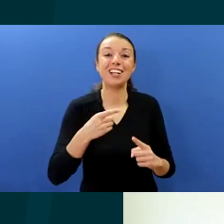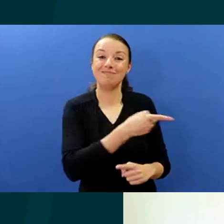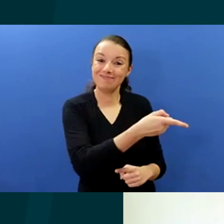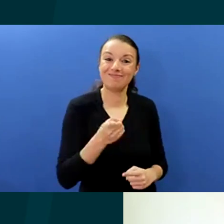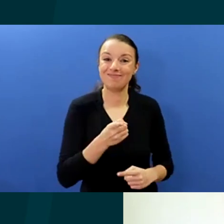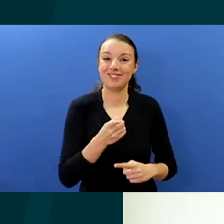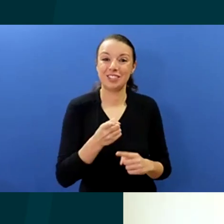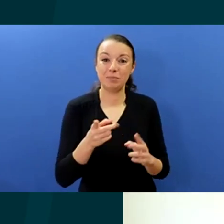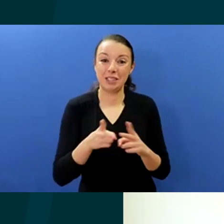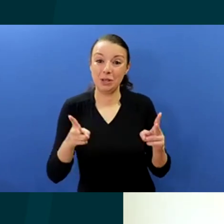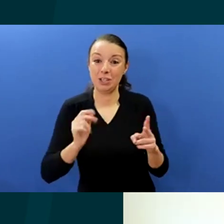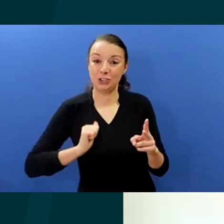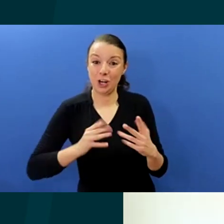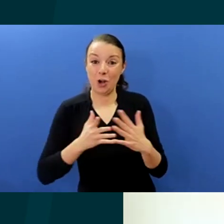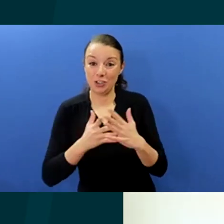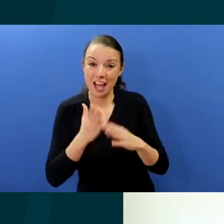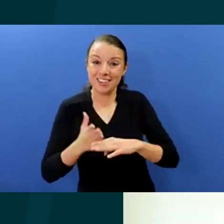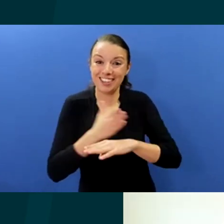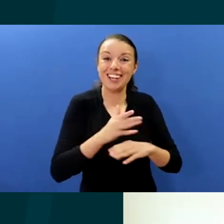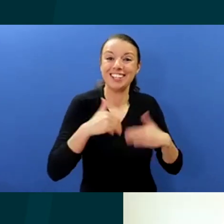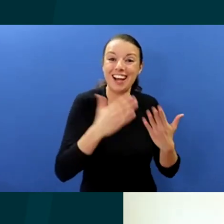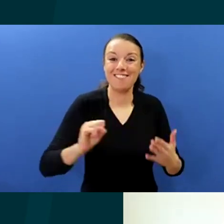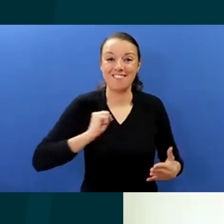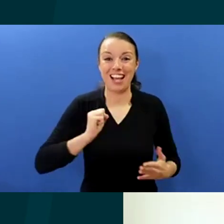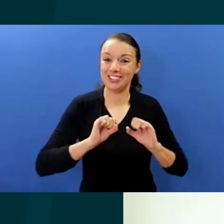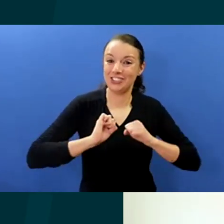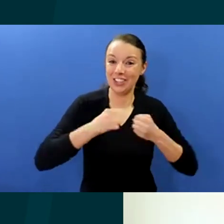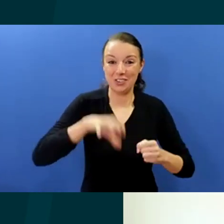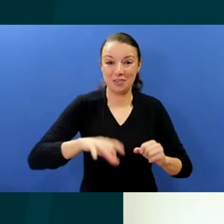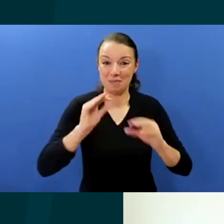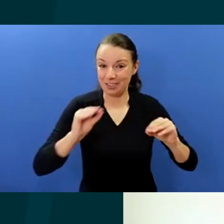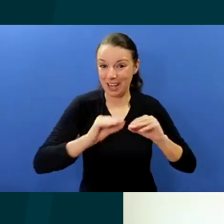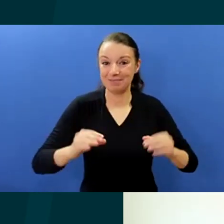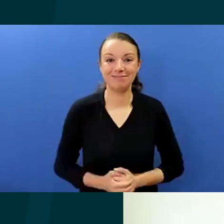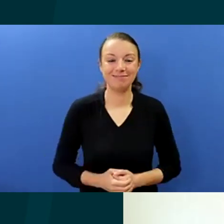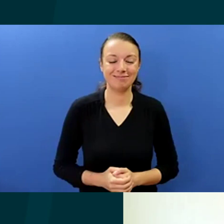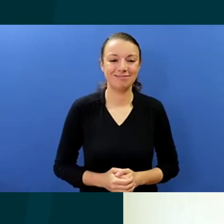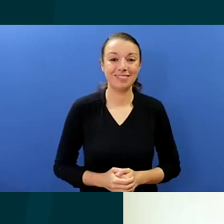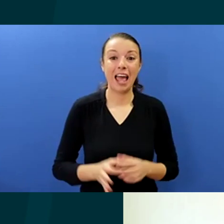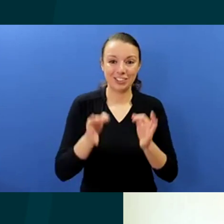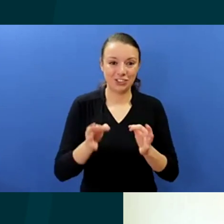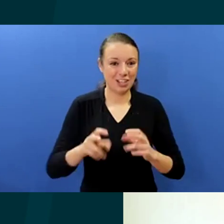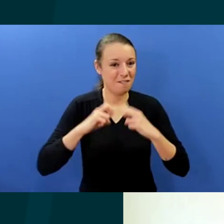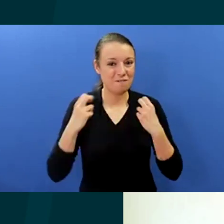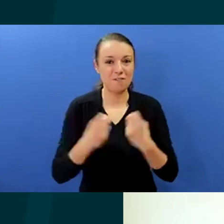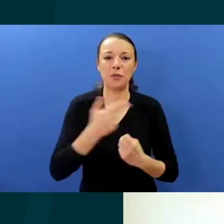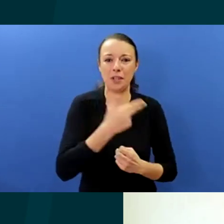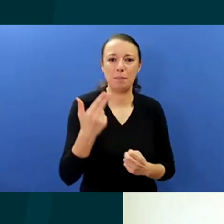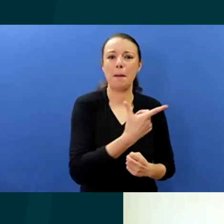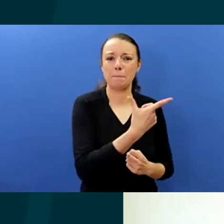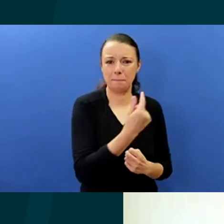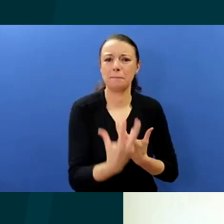That's why the association is going to work hard to provide you with the best educational possibilities as